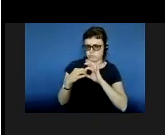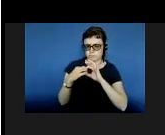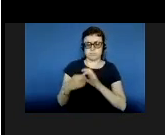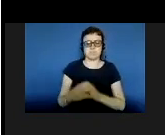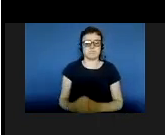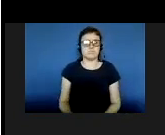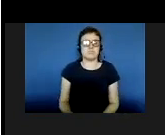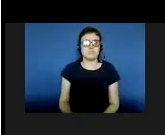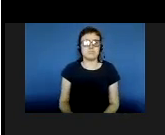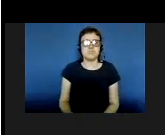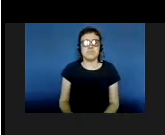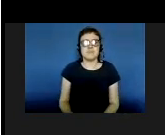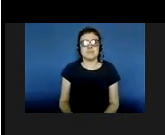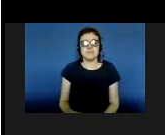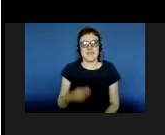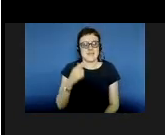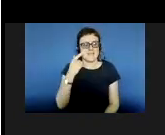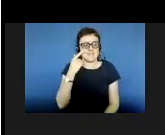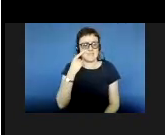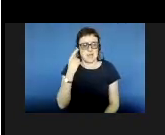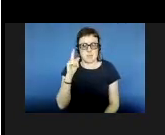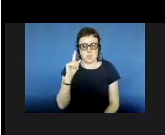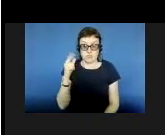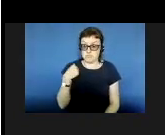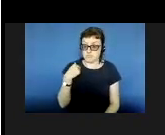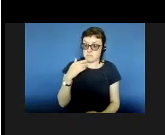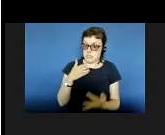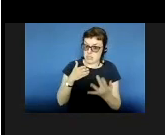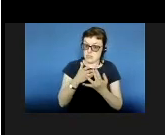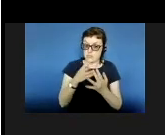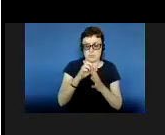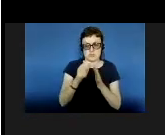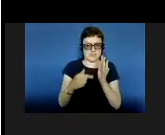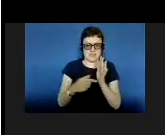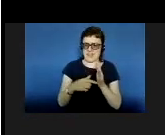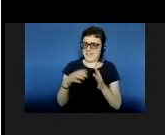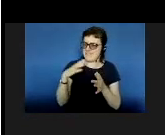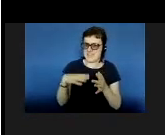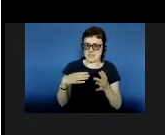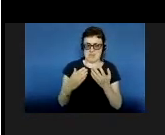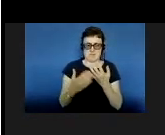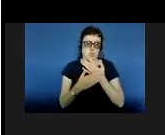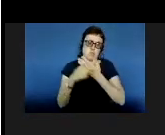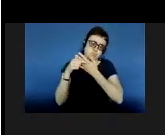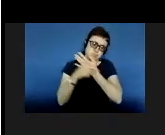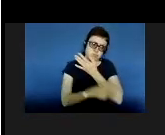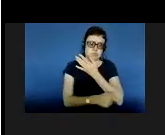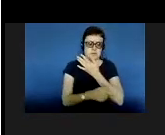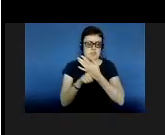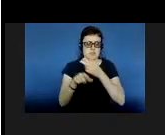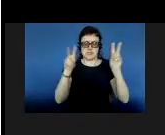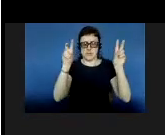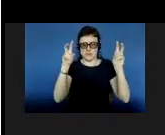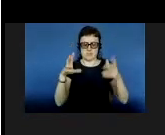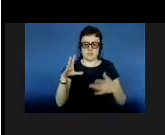And what we did realise as a result of delivering the project is that we are really just scratching the surface in this area, and that there's a real need